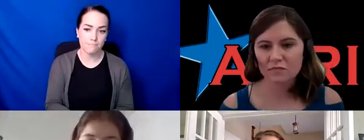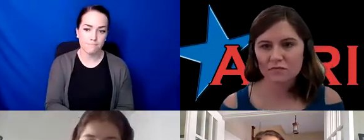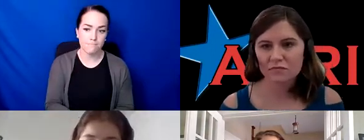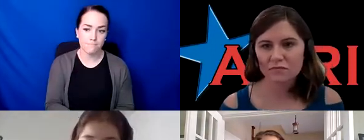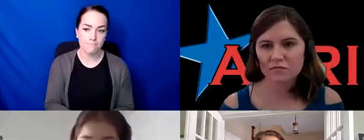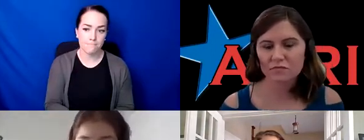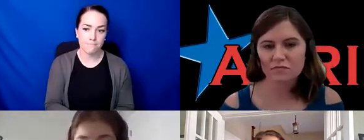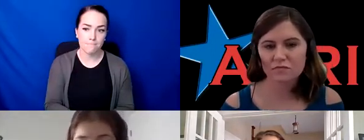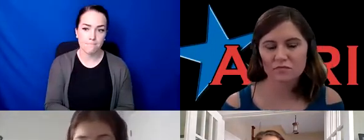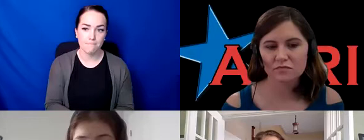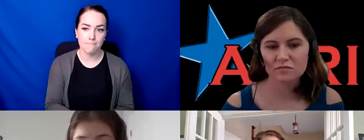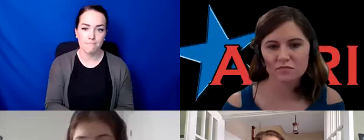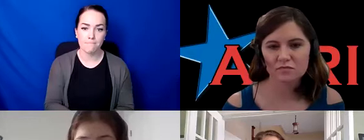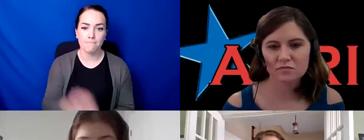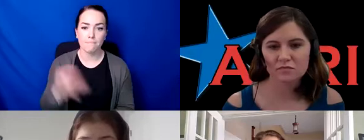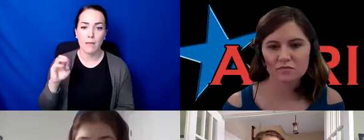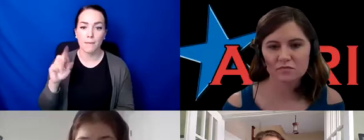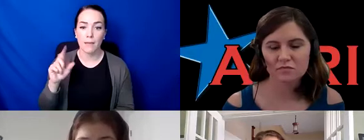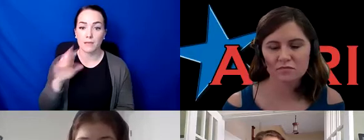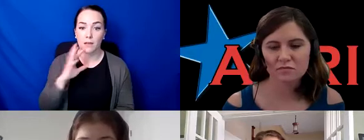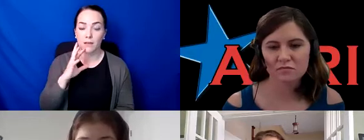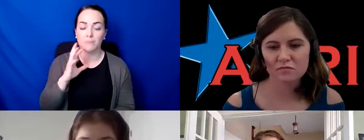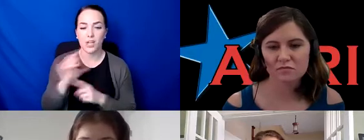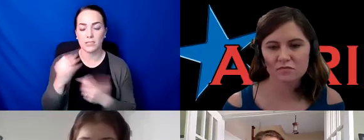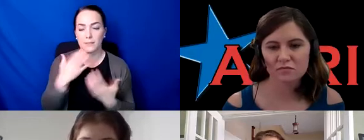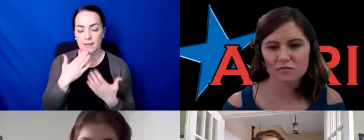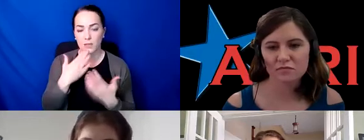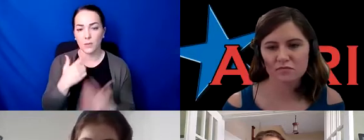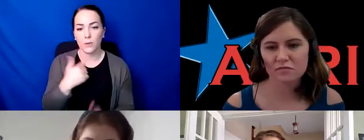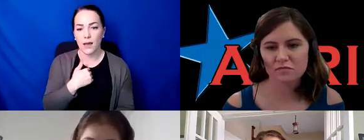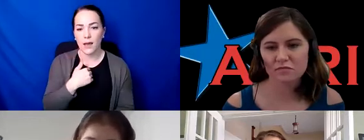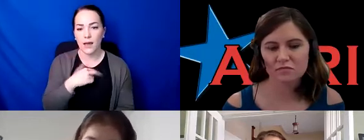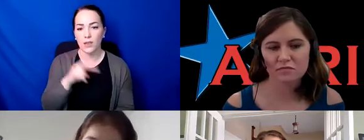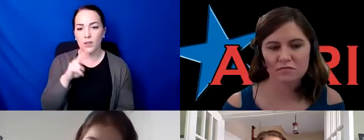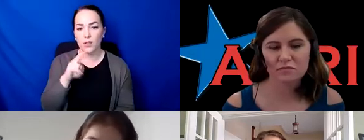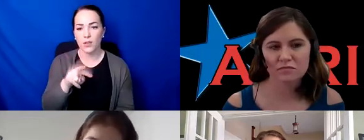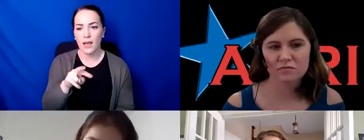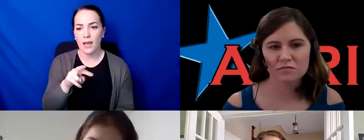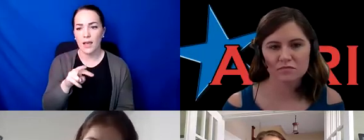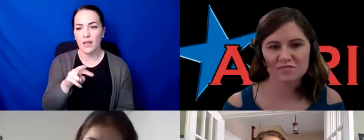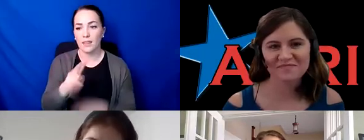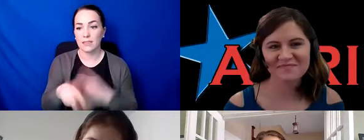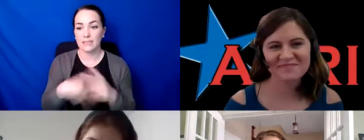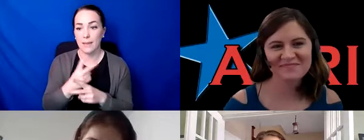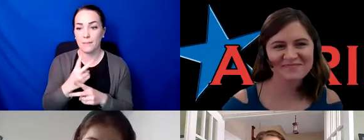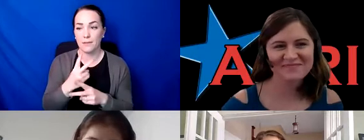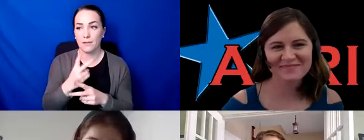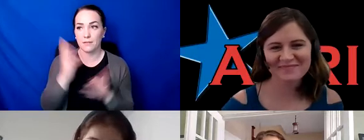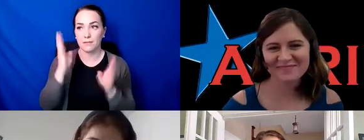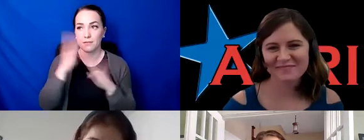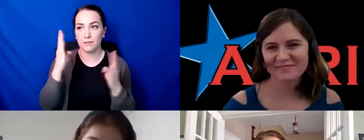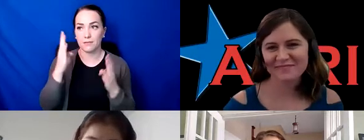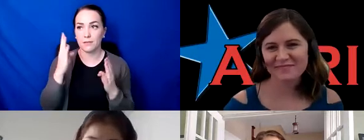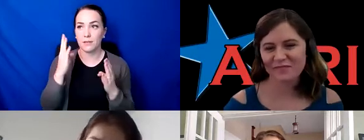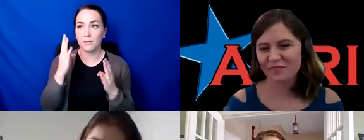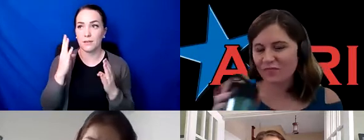Awesome, thank you. Yeah, I think I look at the kind of shenanigans I got into when I was like middle